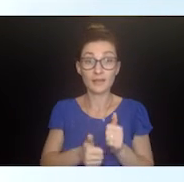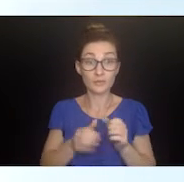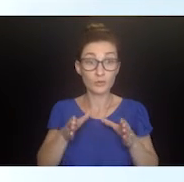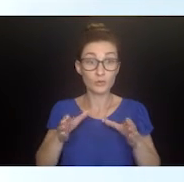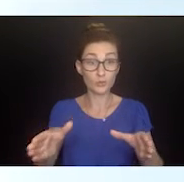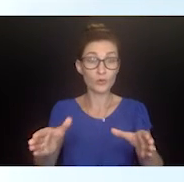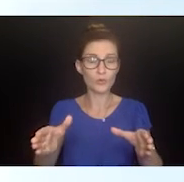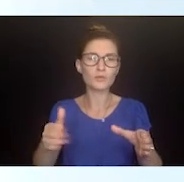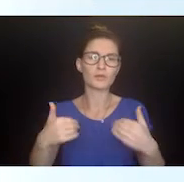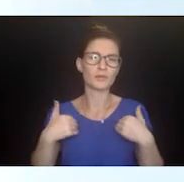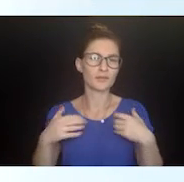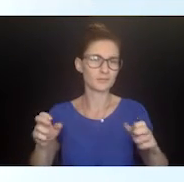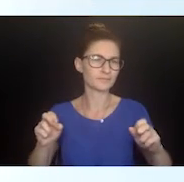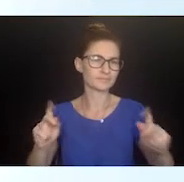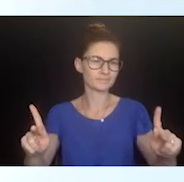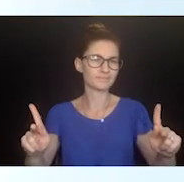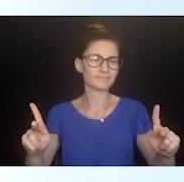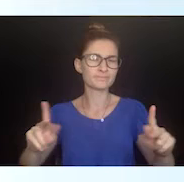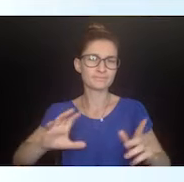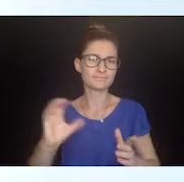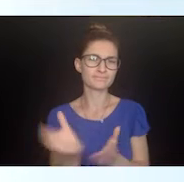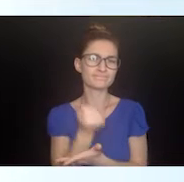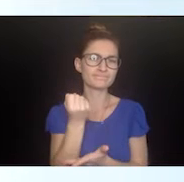every road, there's an opportunity.